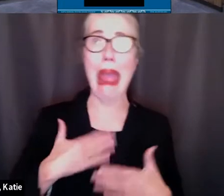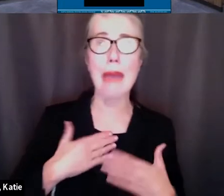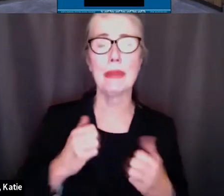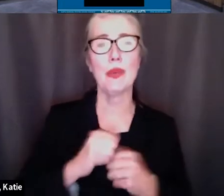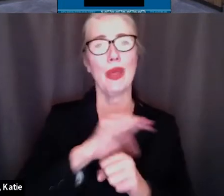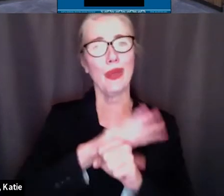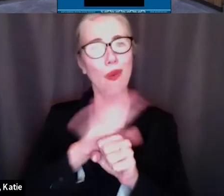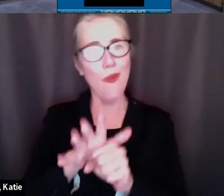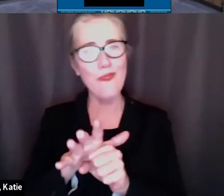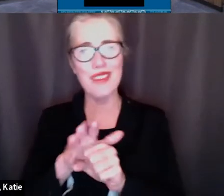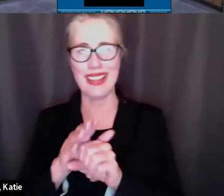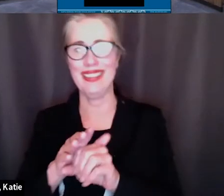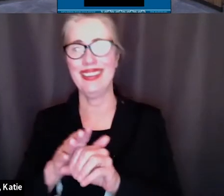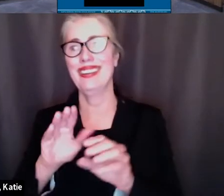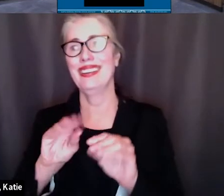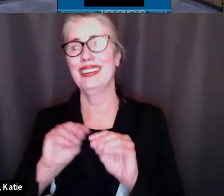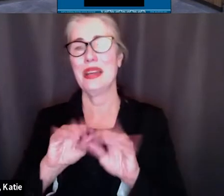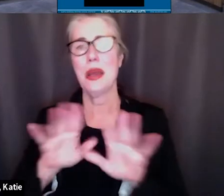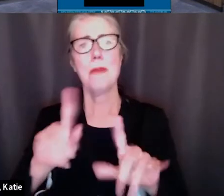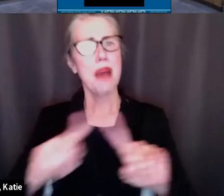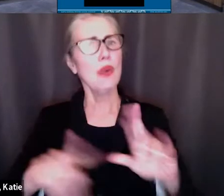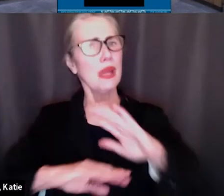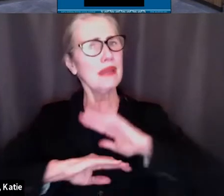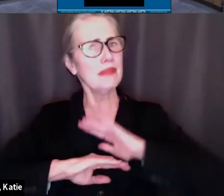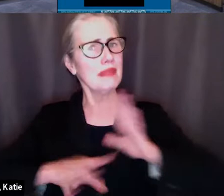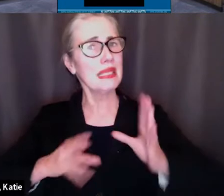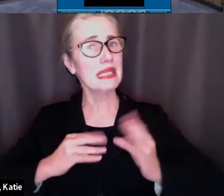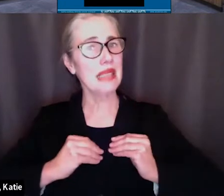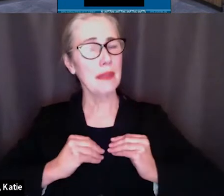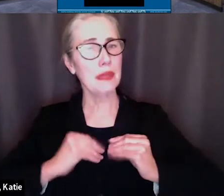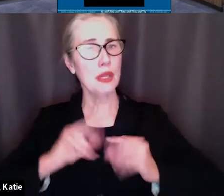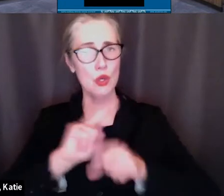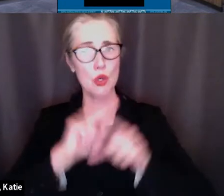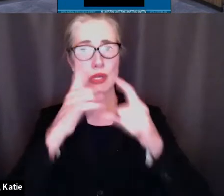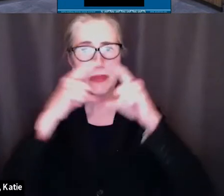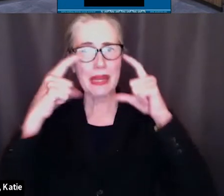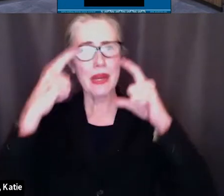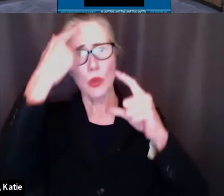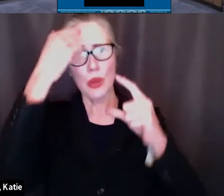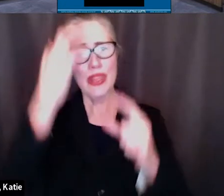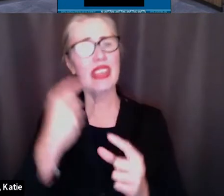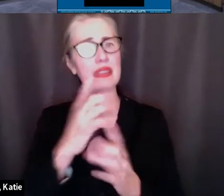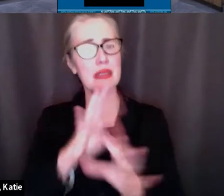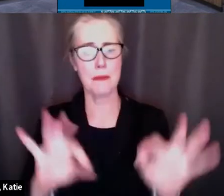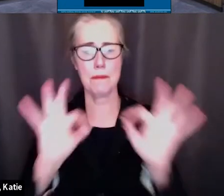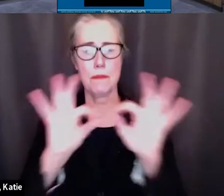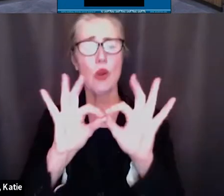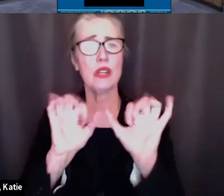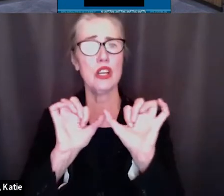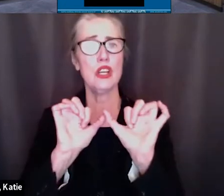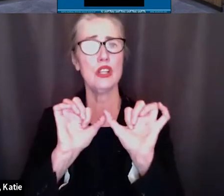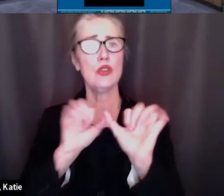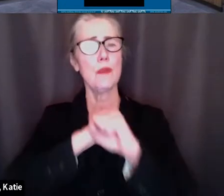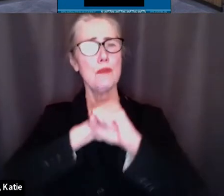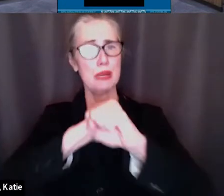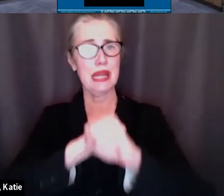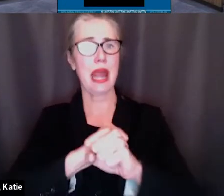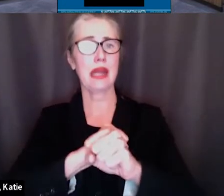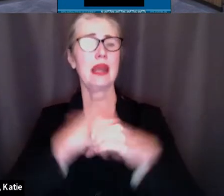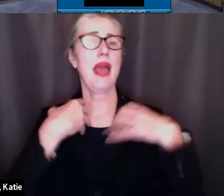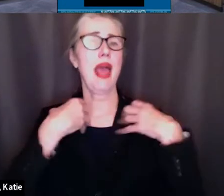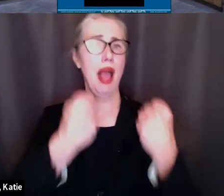all um content wearing masks we know this is very important for us to maintain uh public health and um we really